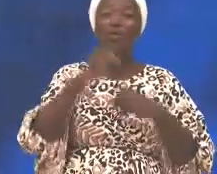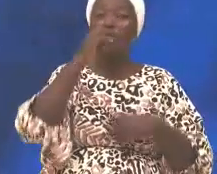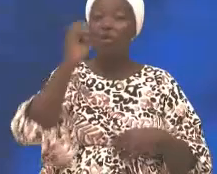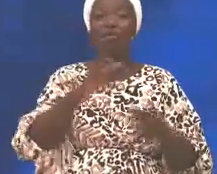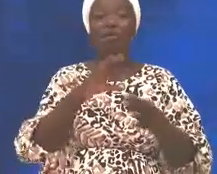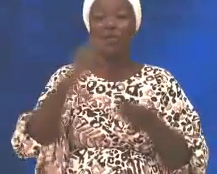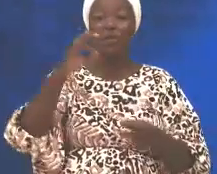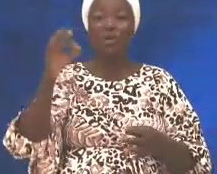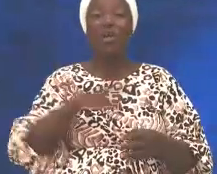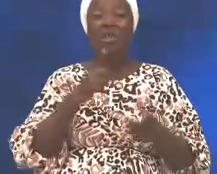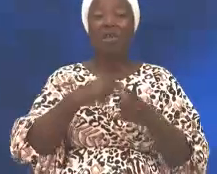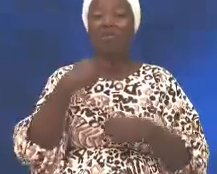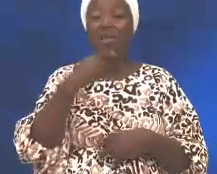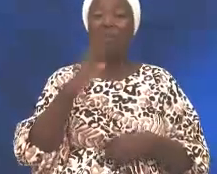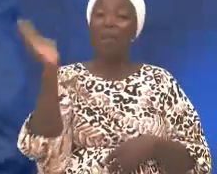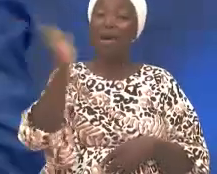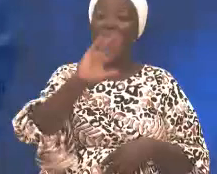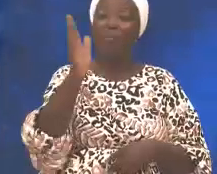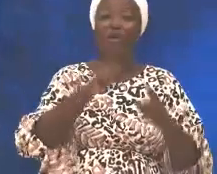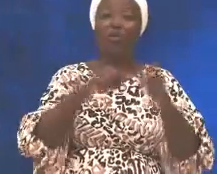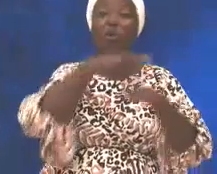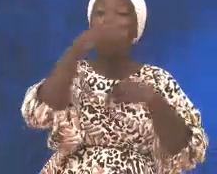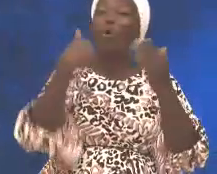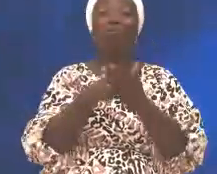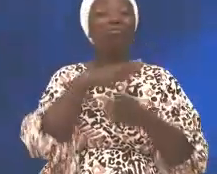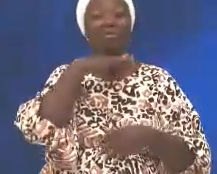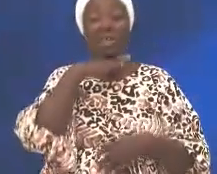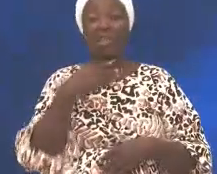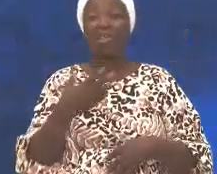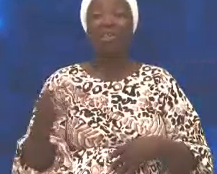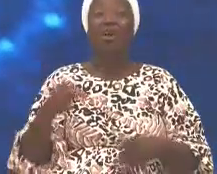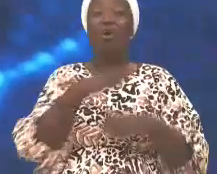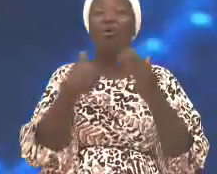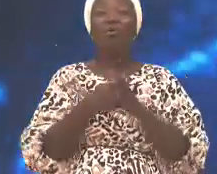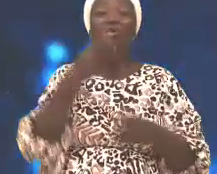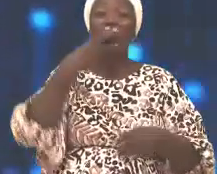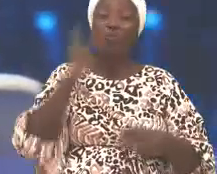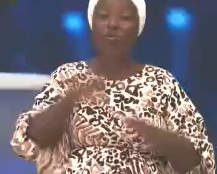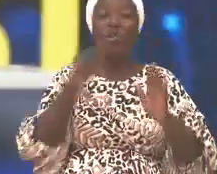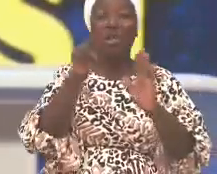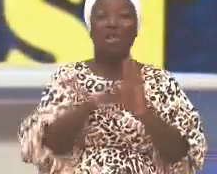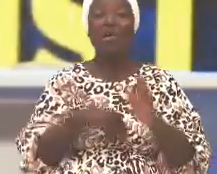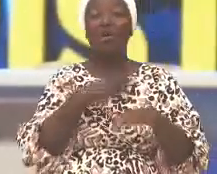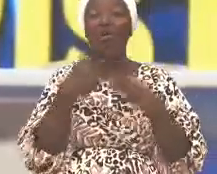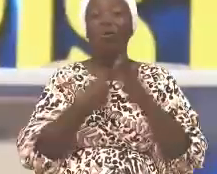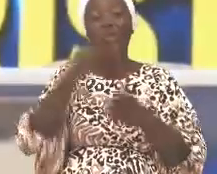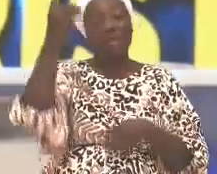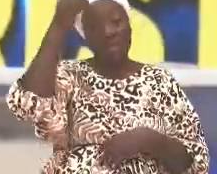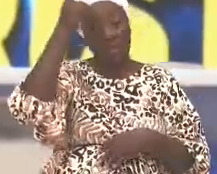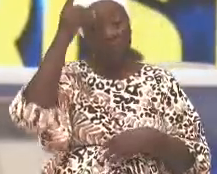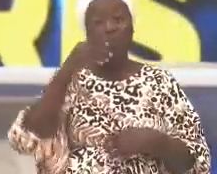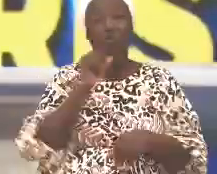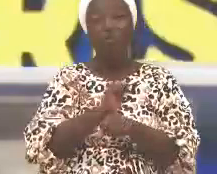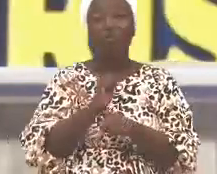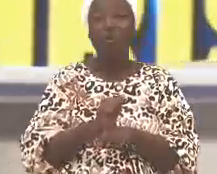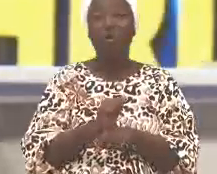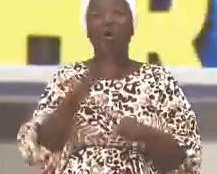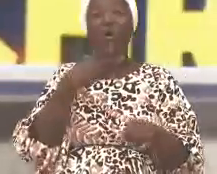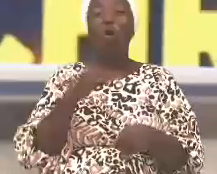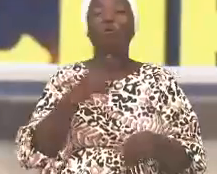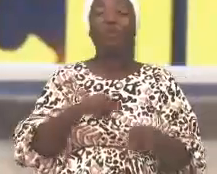saying bye-bye to all the defilement and all the violence and devilishness of the past. It says,